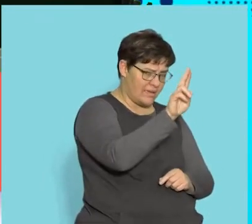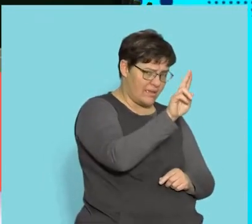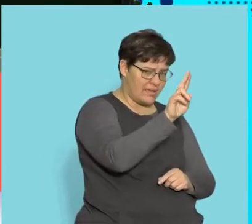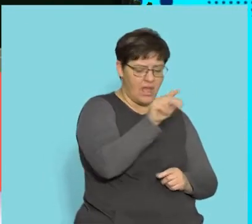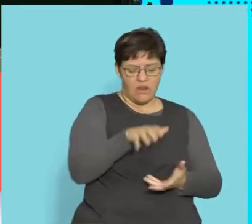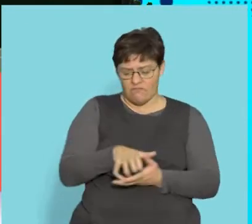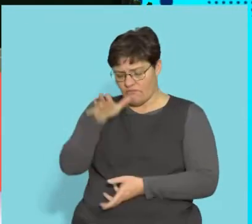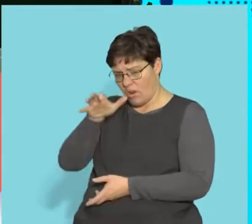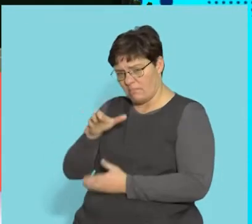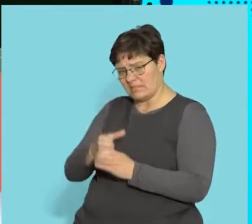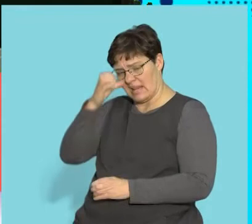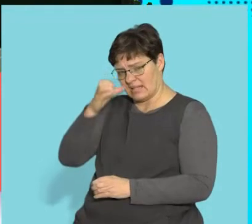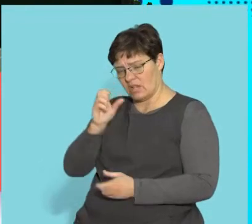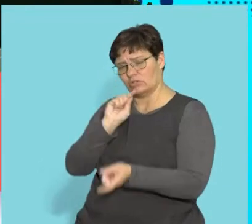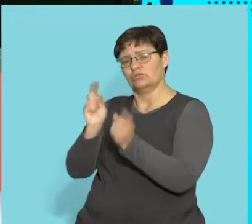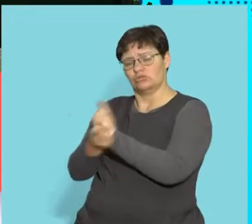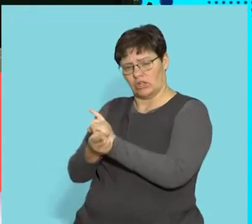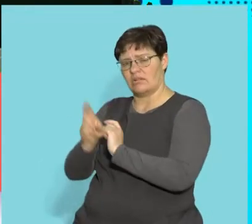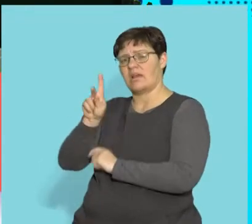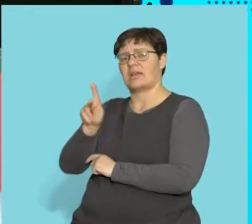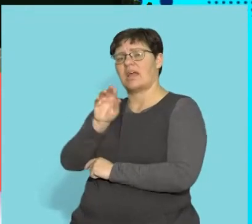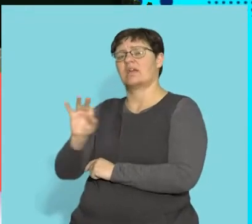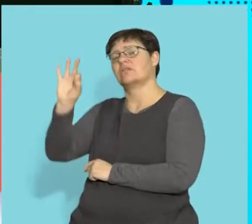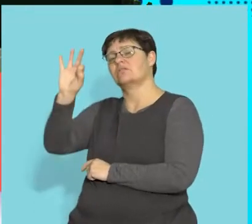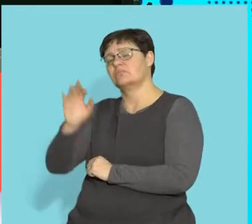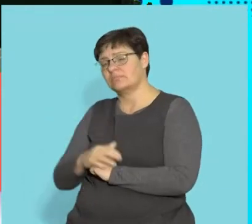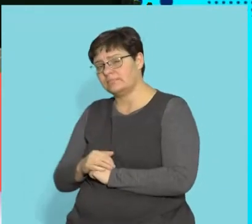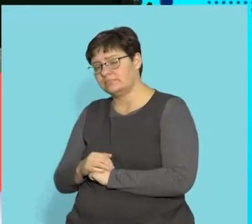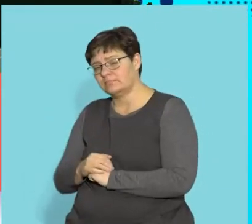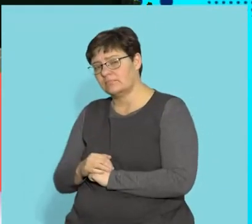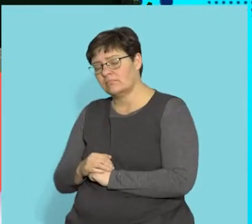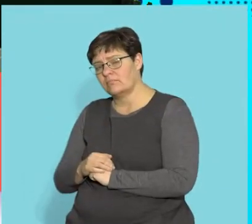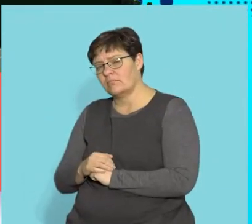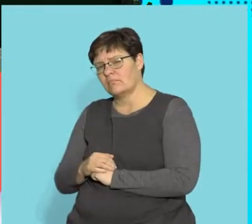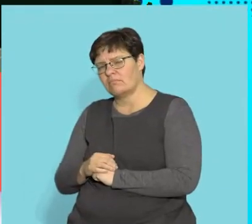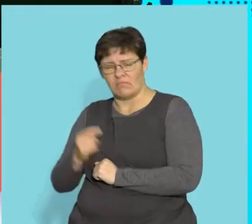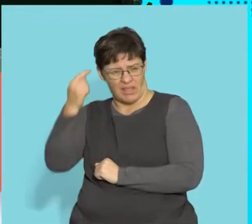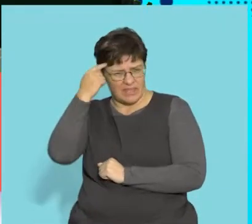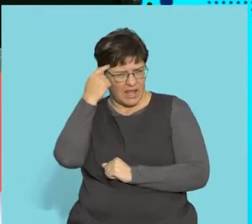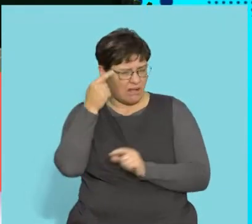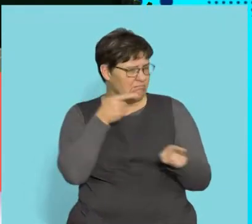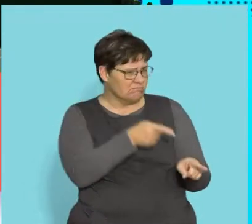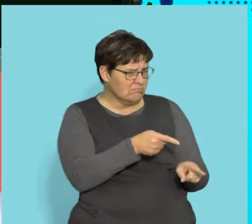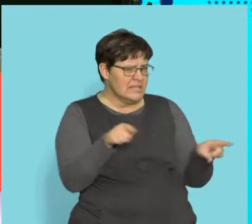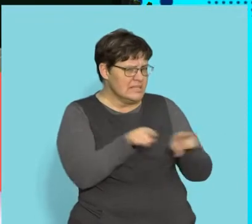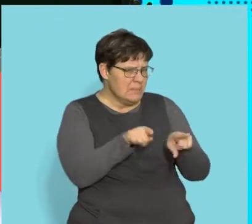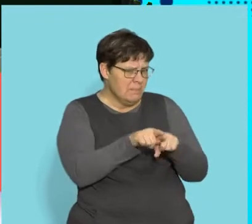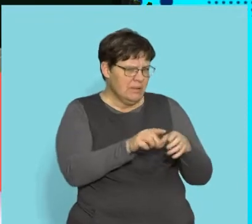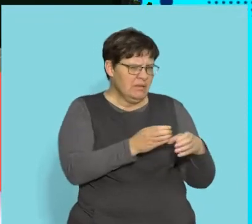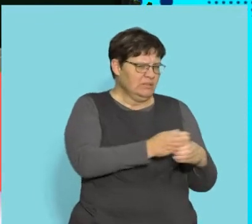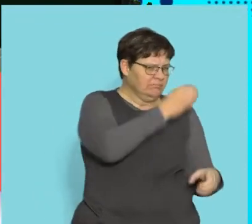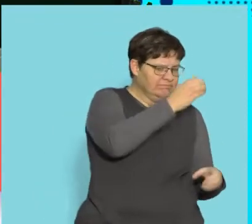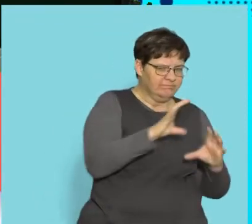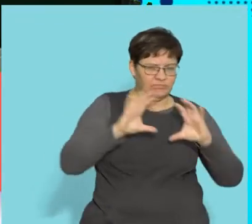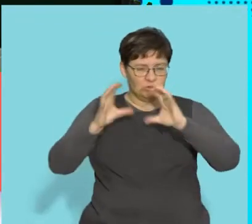k squared, and the volume of my cylinder changed as it was multiplied by k cubed, do you think there could